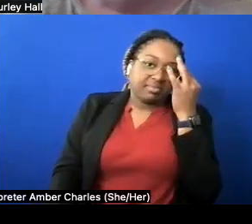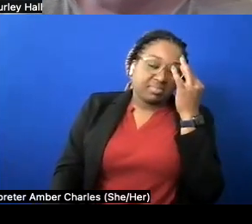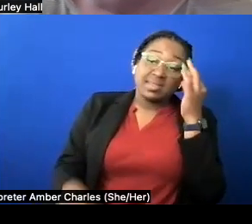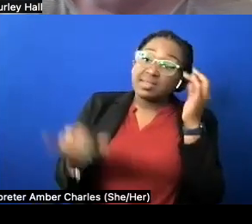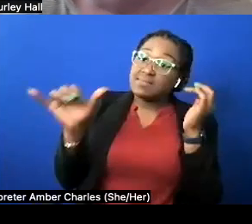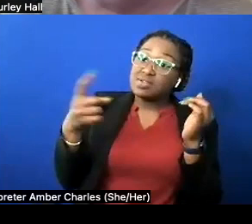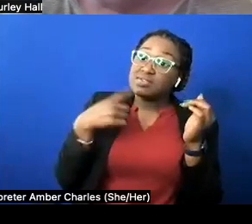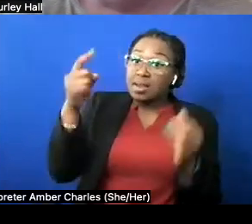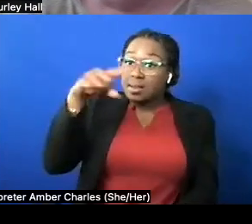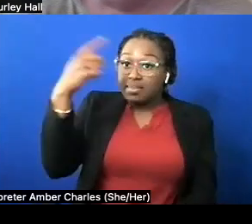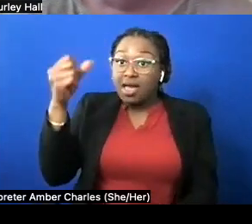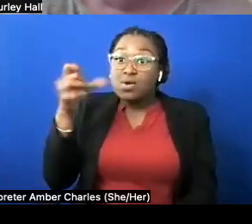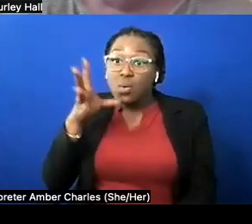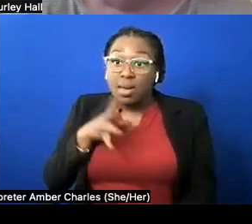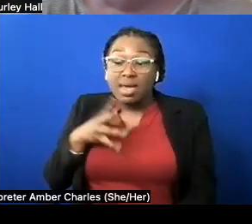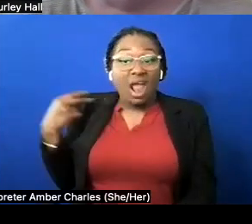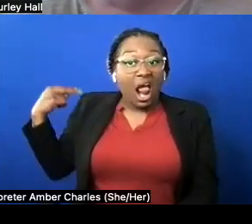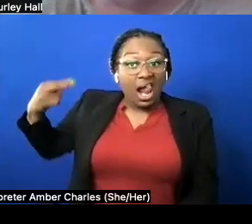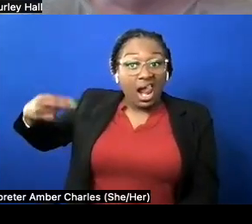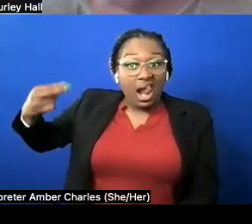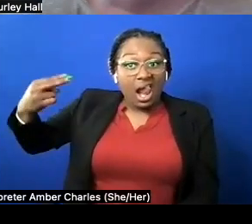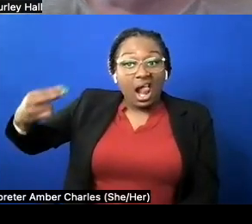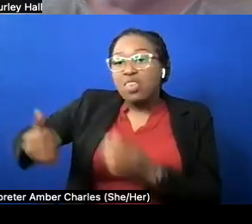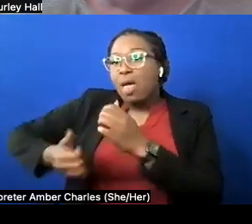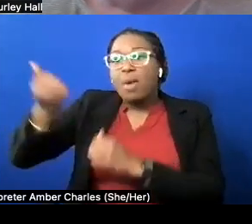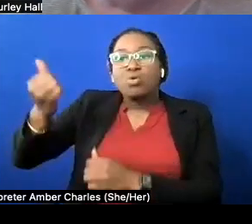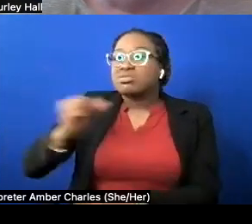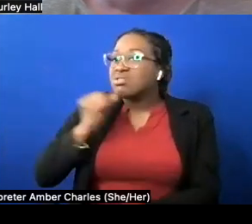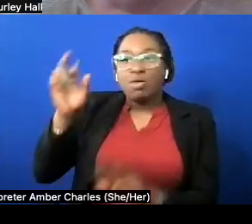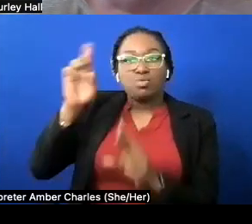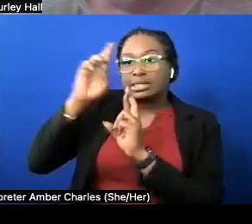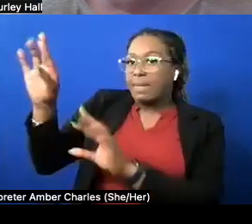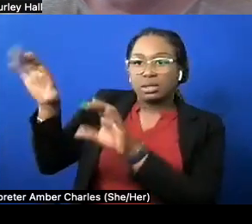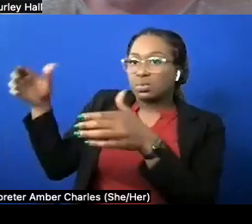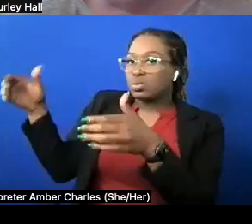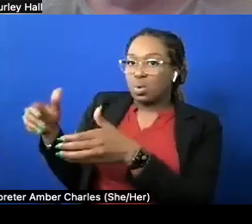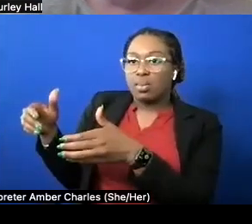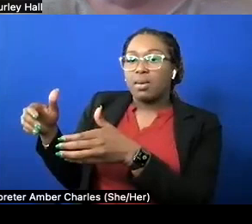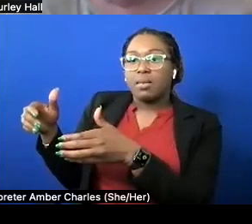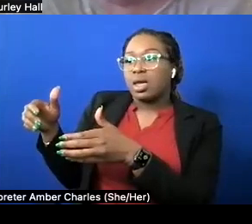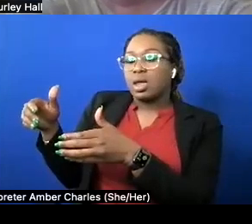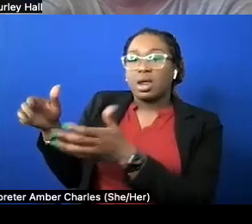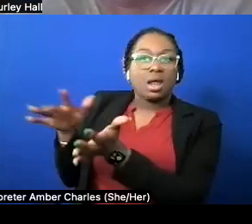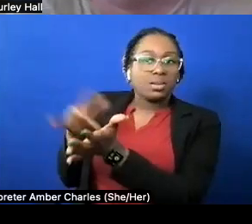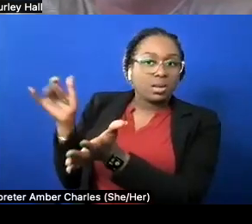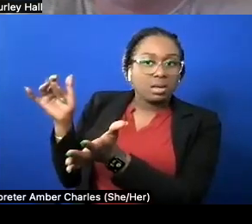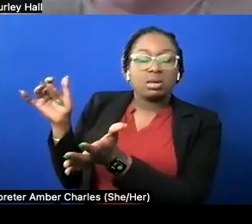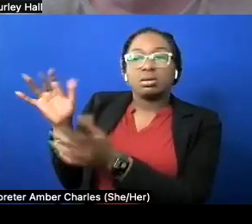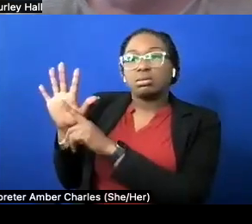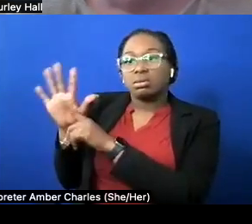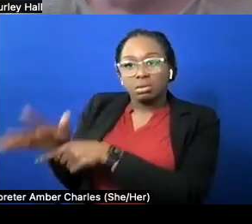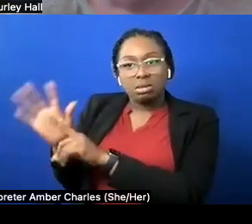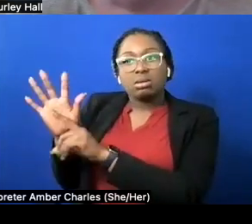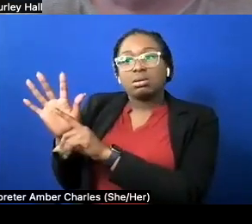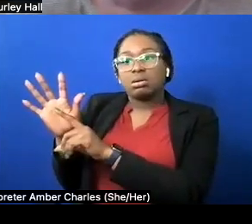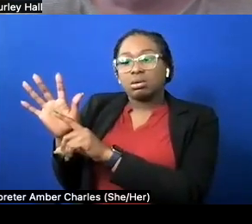Black women have historically been the most disrespected people on the planet. We've been objectified, we have been